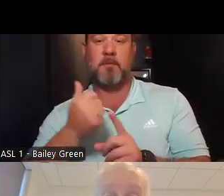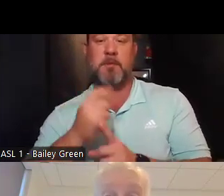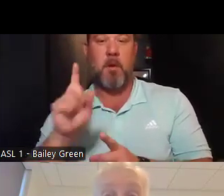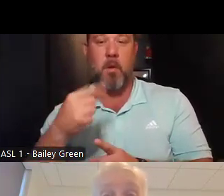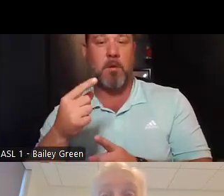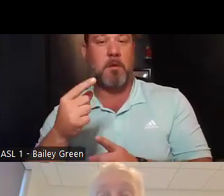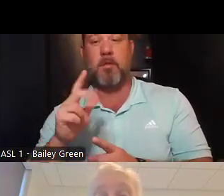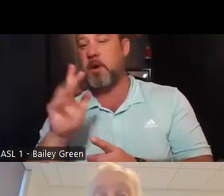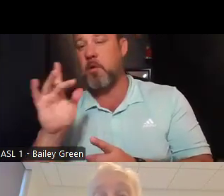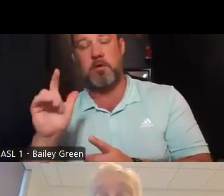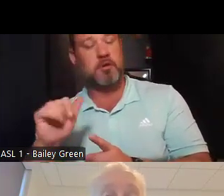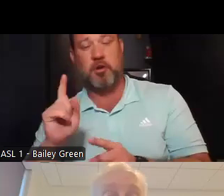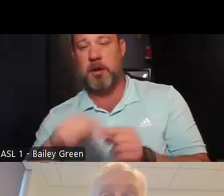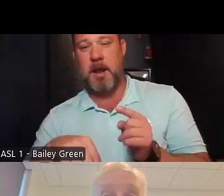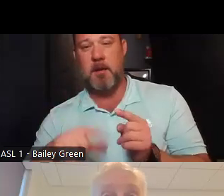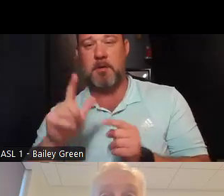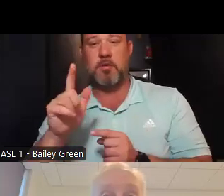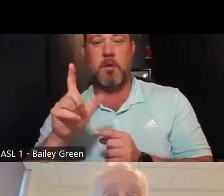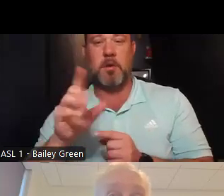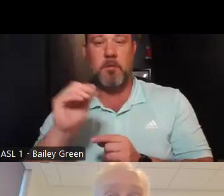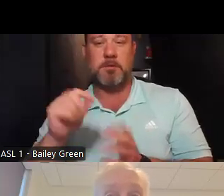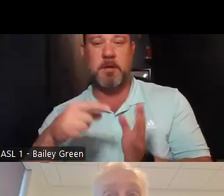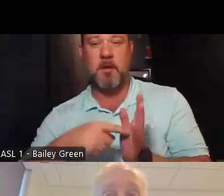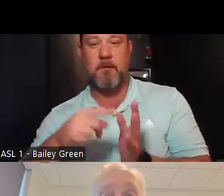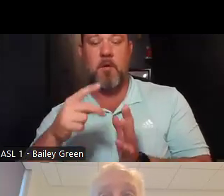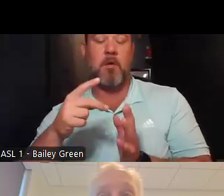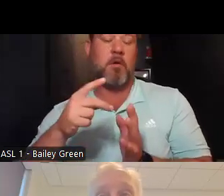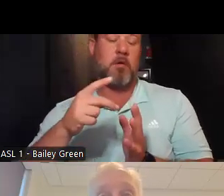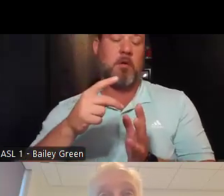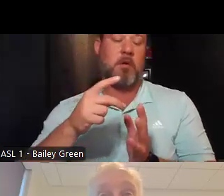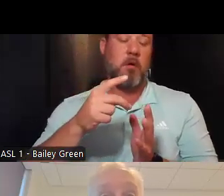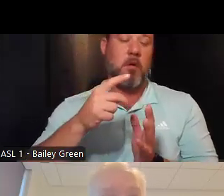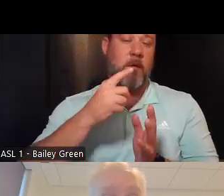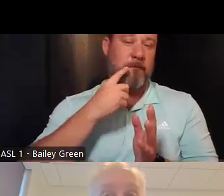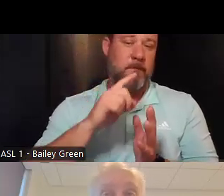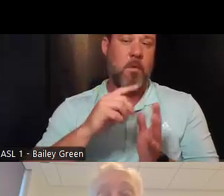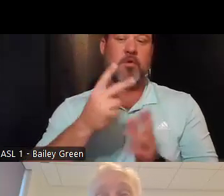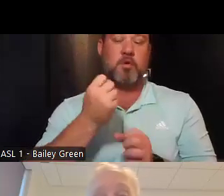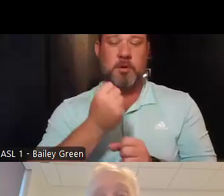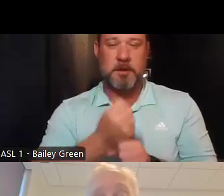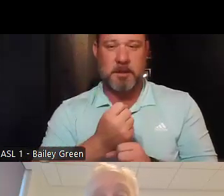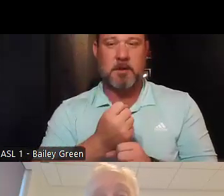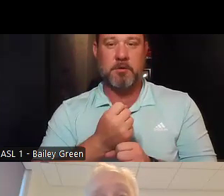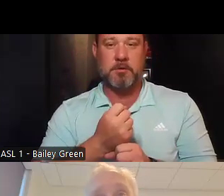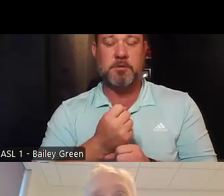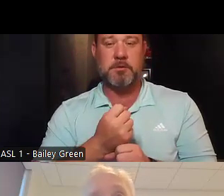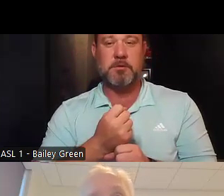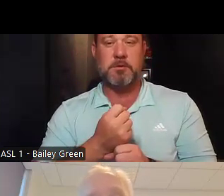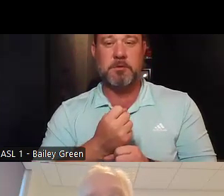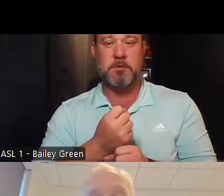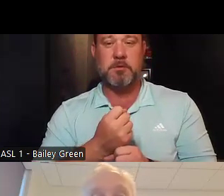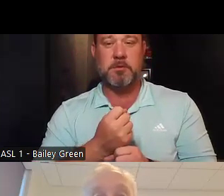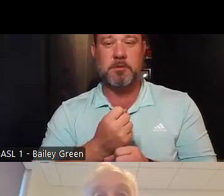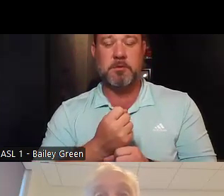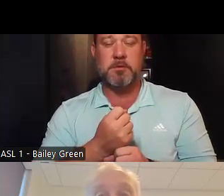couldn't even do that. Only 21% can afford 2 years of moderate care for 2 years of moderate care for themselves, and